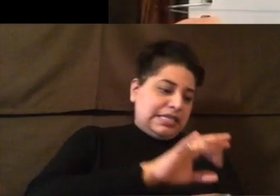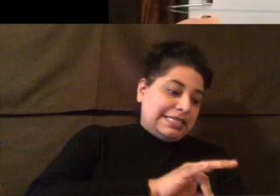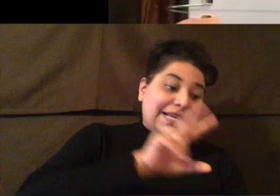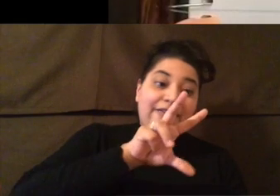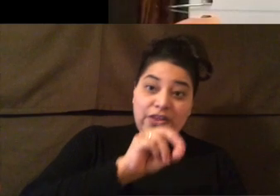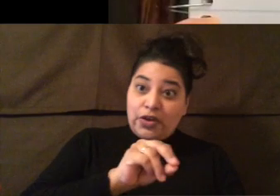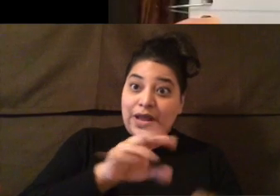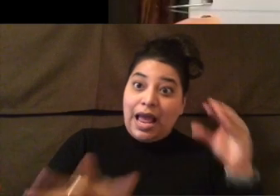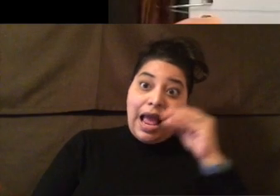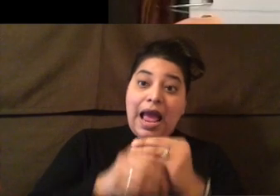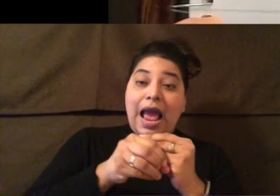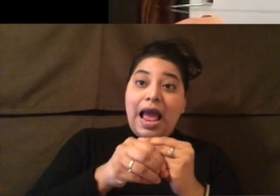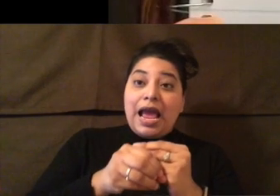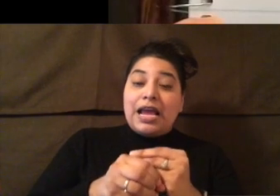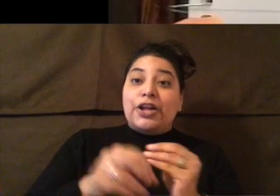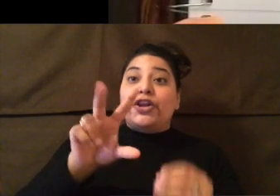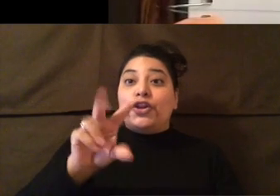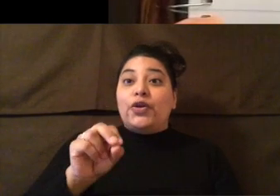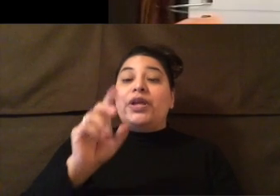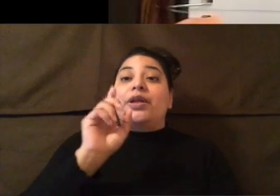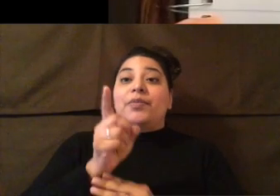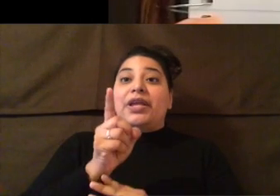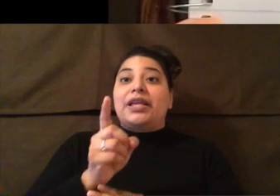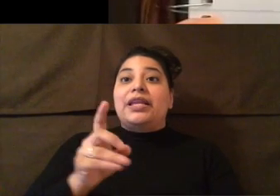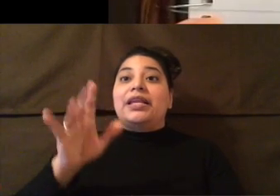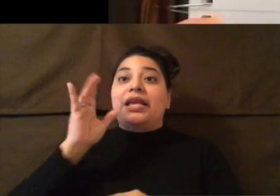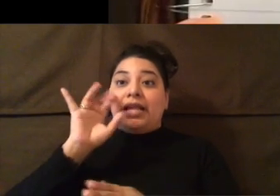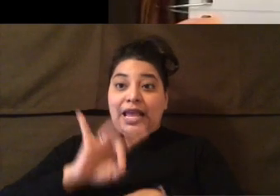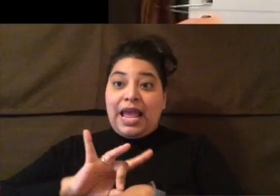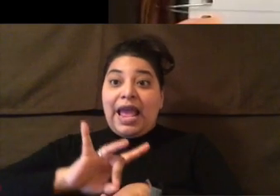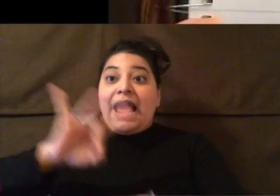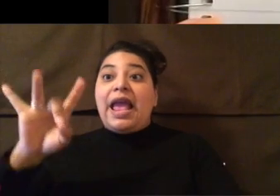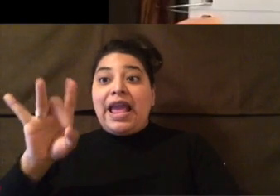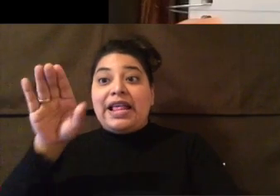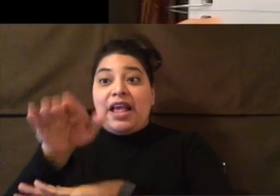so 7:30 plus another 30 minutes is gonna be 8.